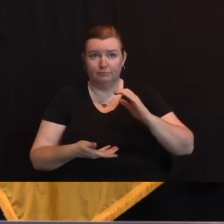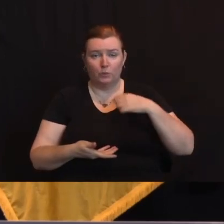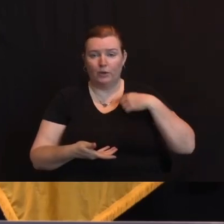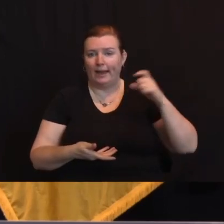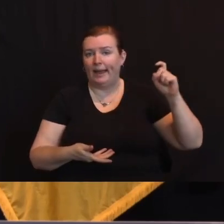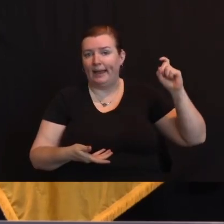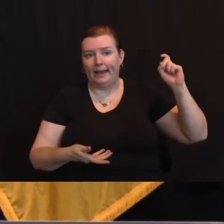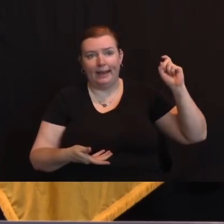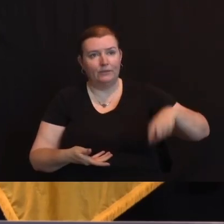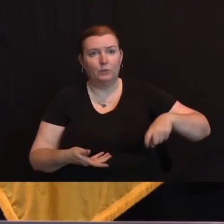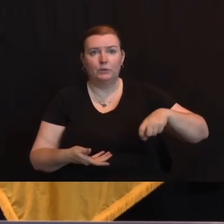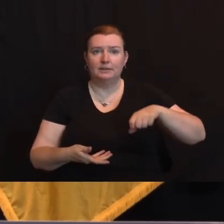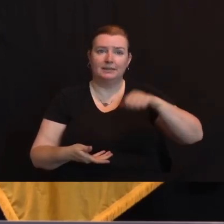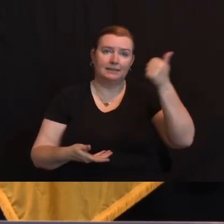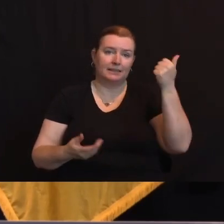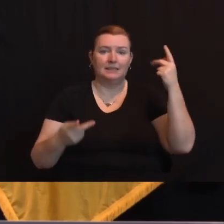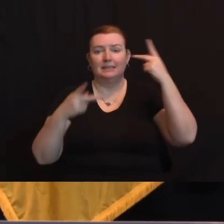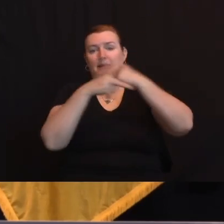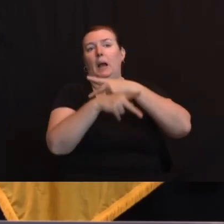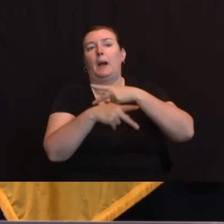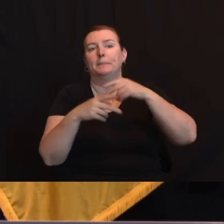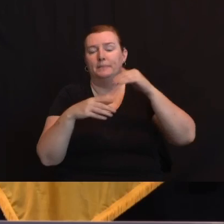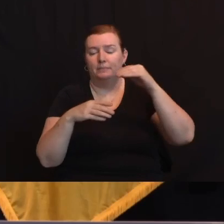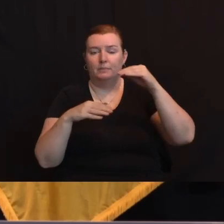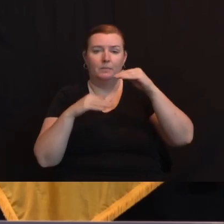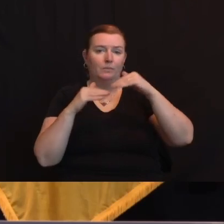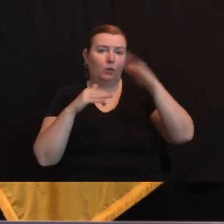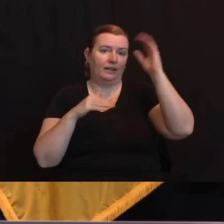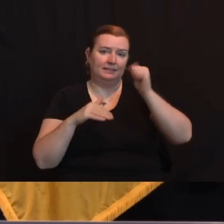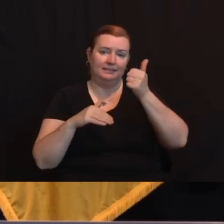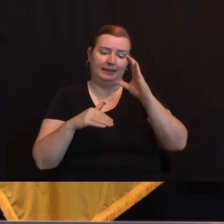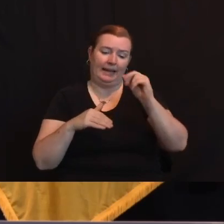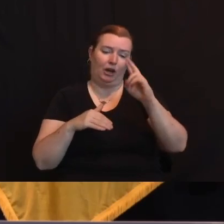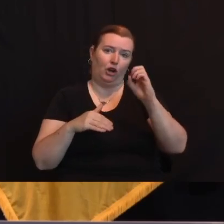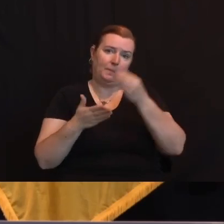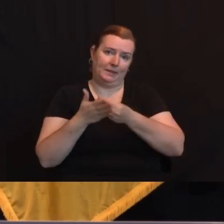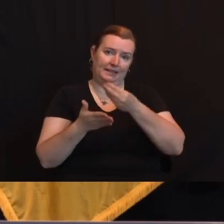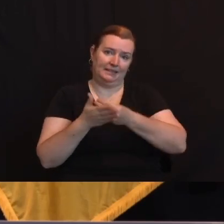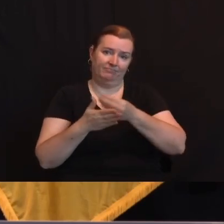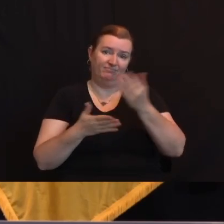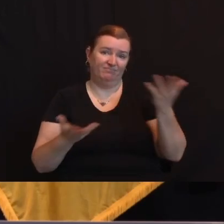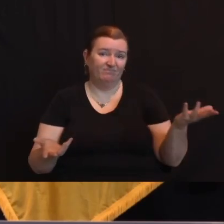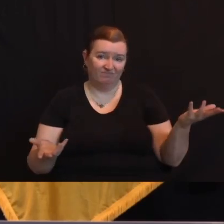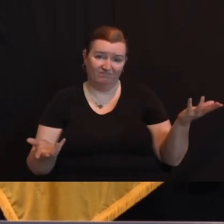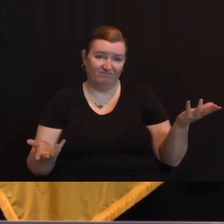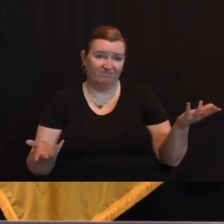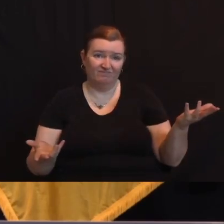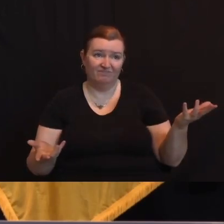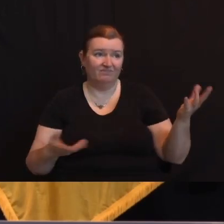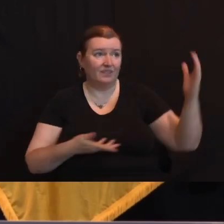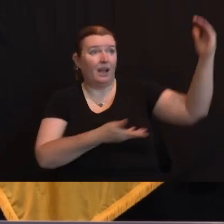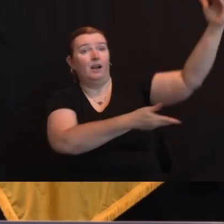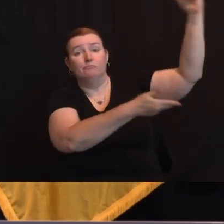10 times that. And with that, we can meaningfully address